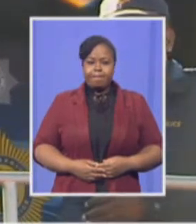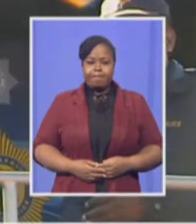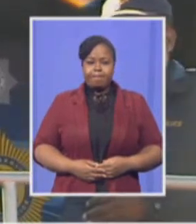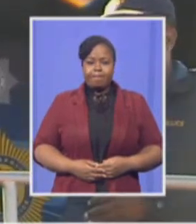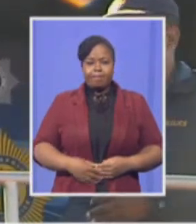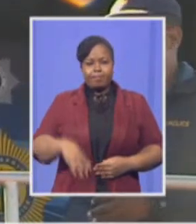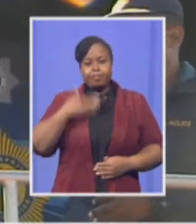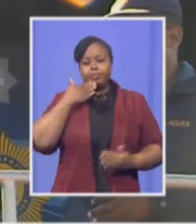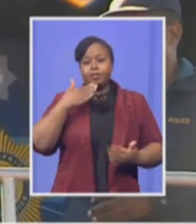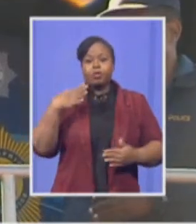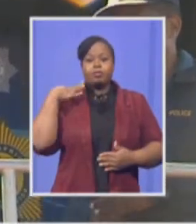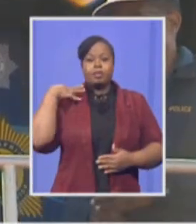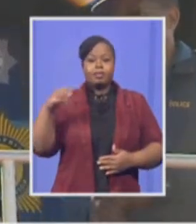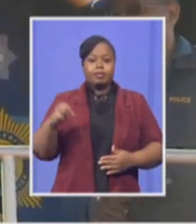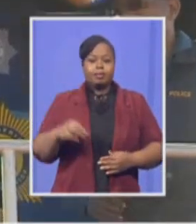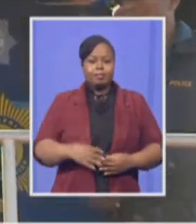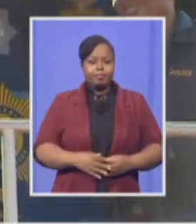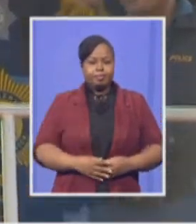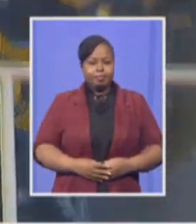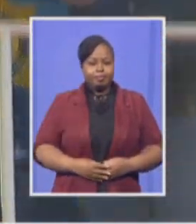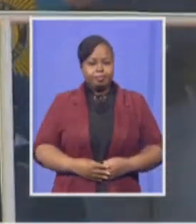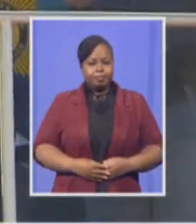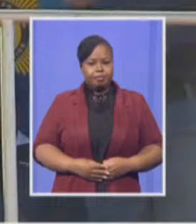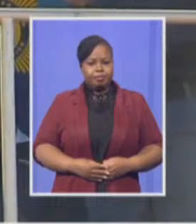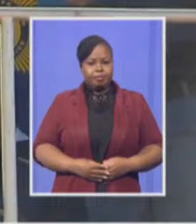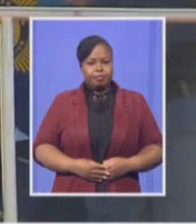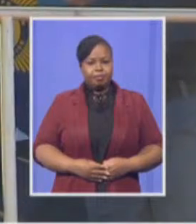Thank you, Minister.